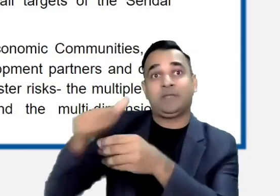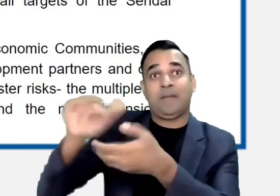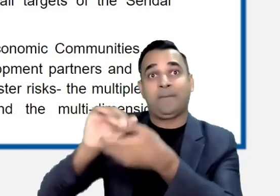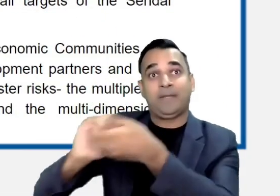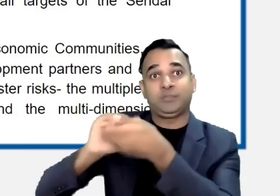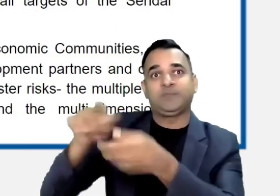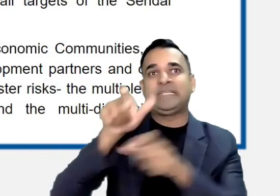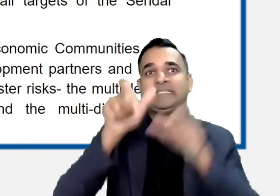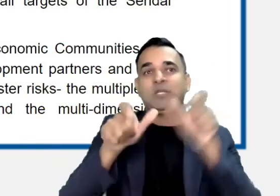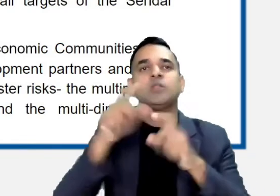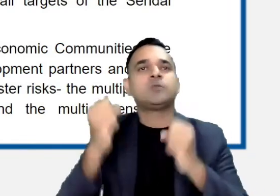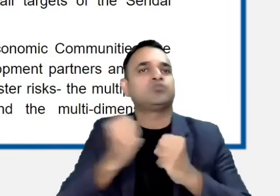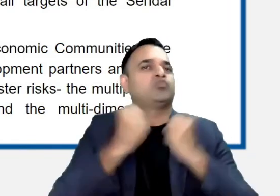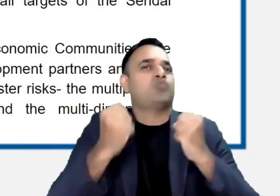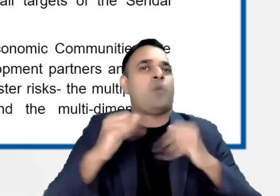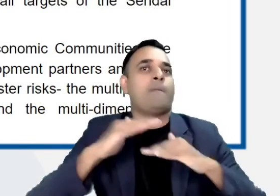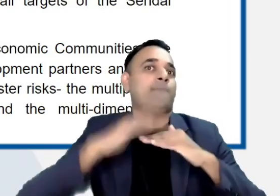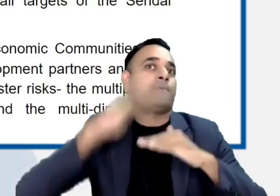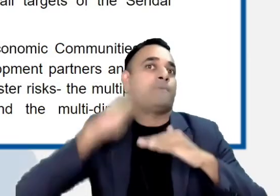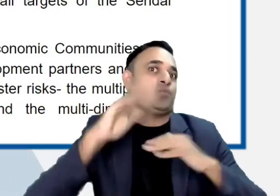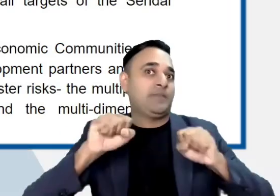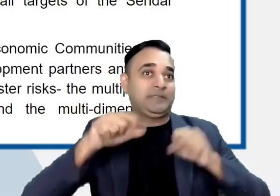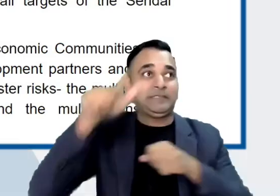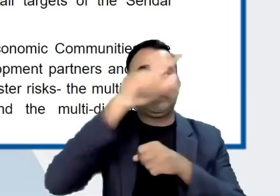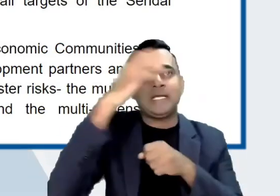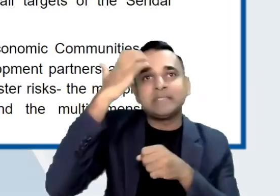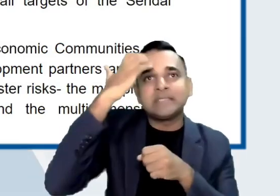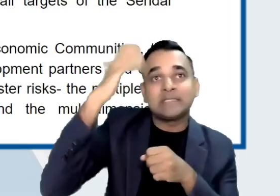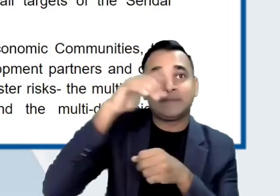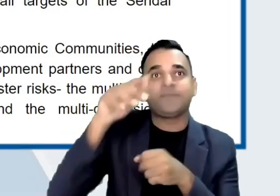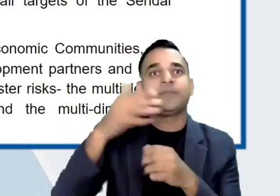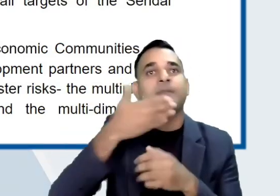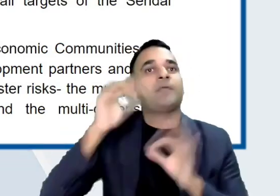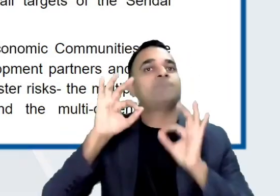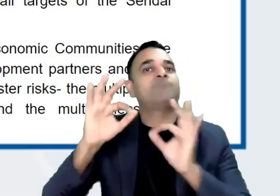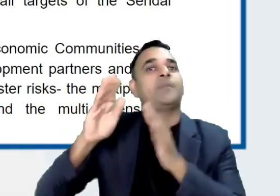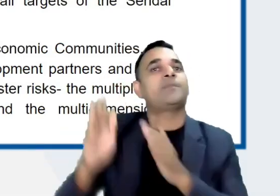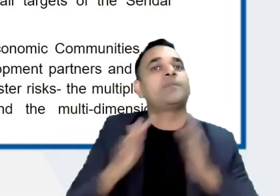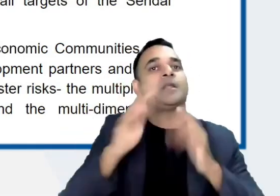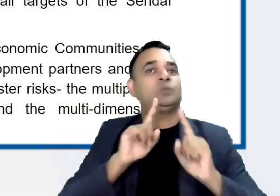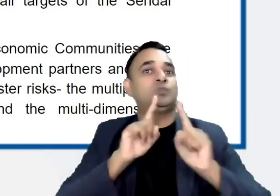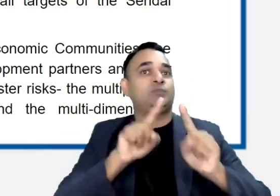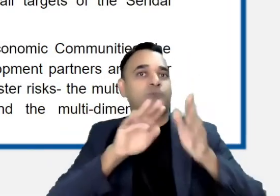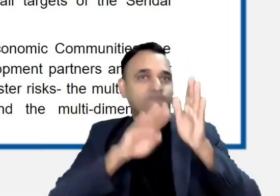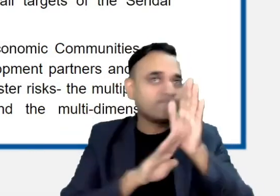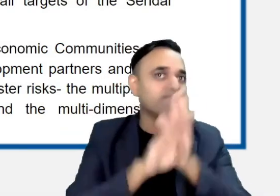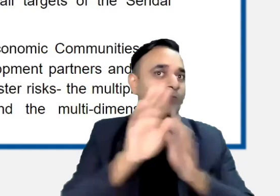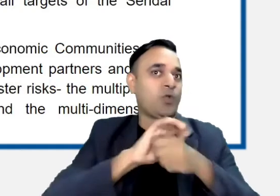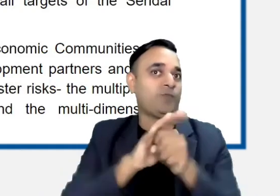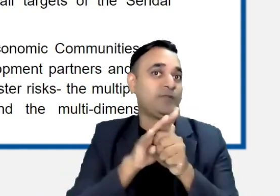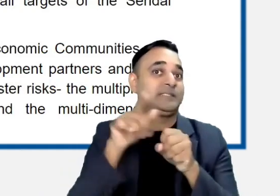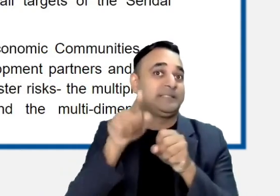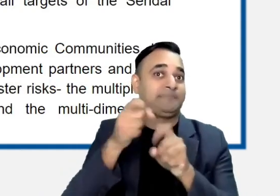14, further urge regional economic communities, the African Union Commission, the private sector, academia,